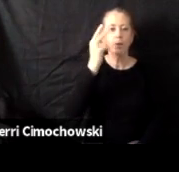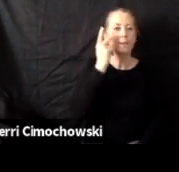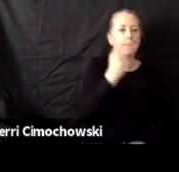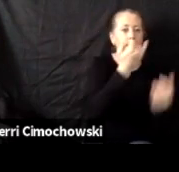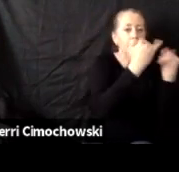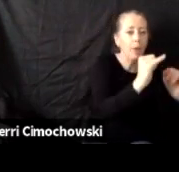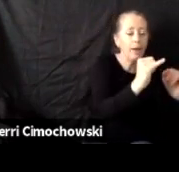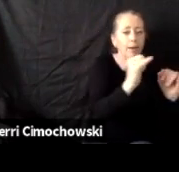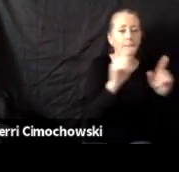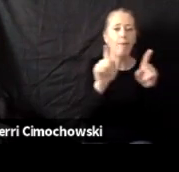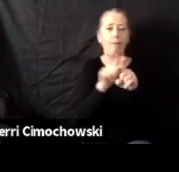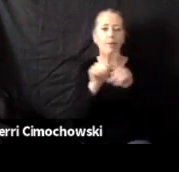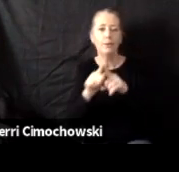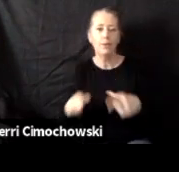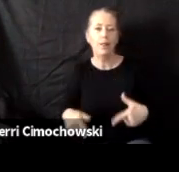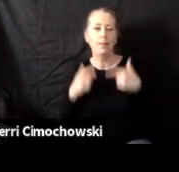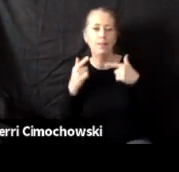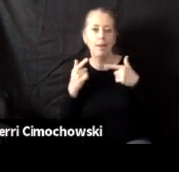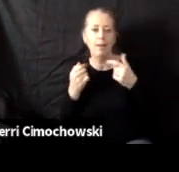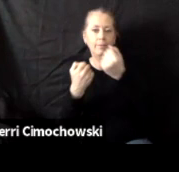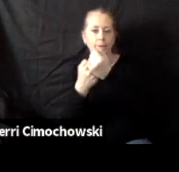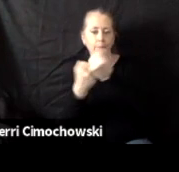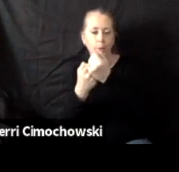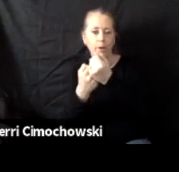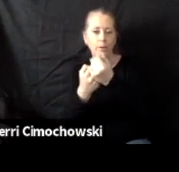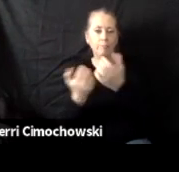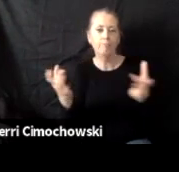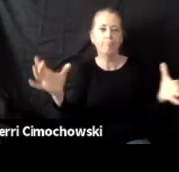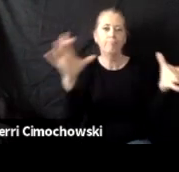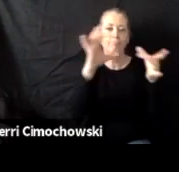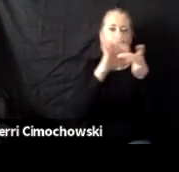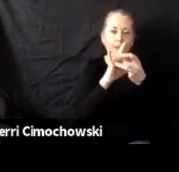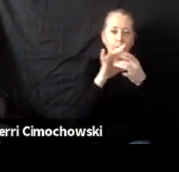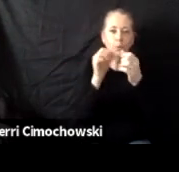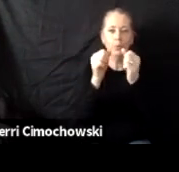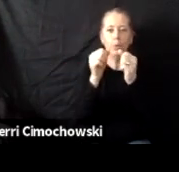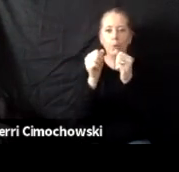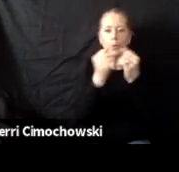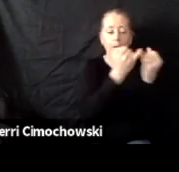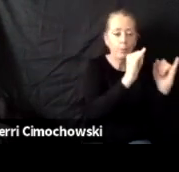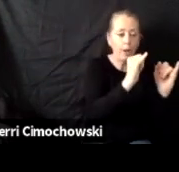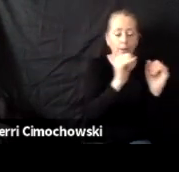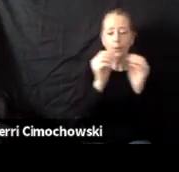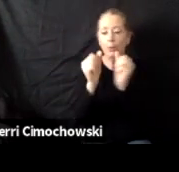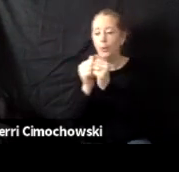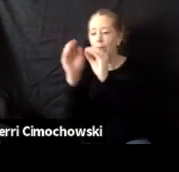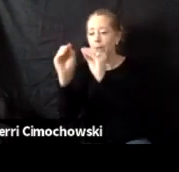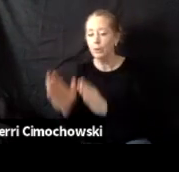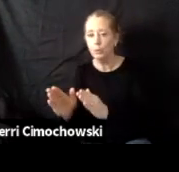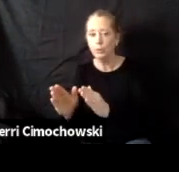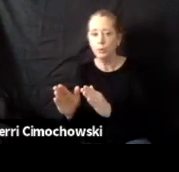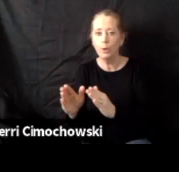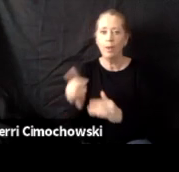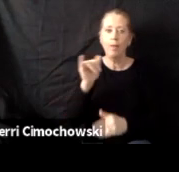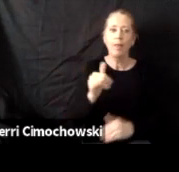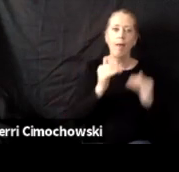some layers of live synchronous support with teachers. The level of structure and that